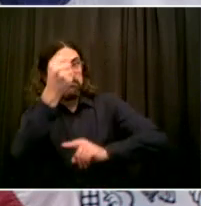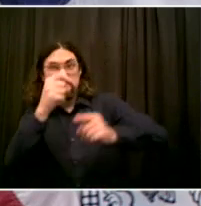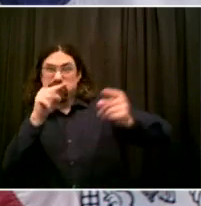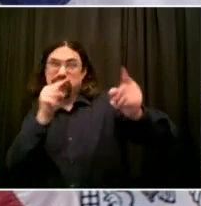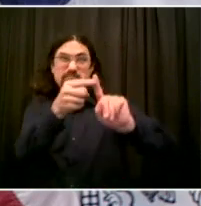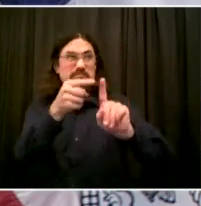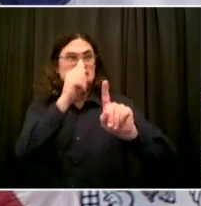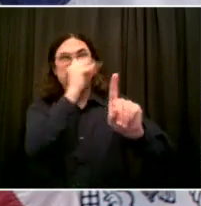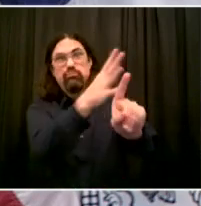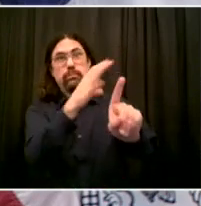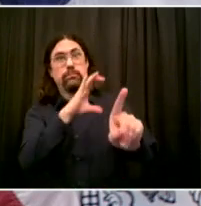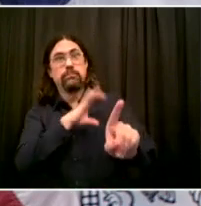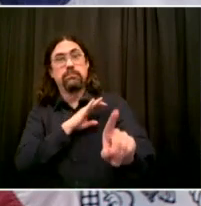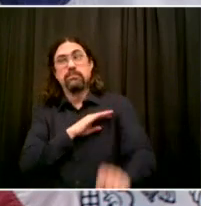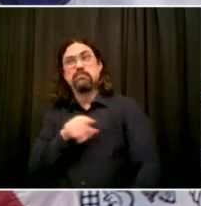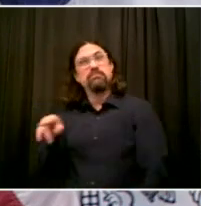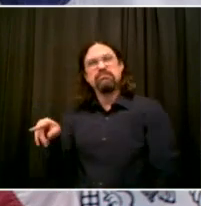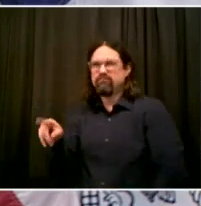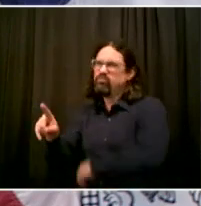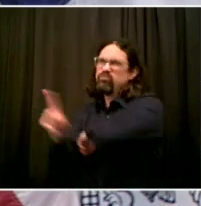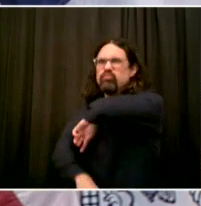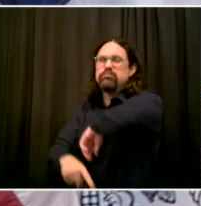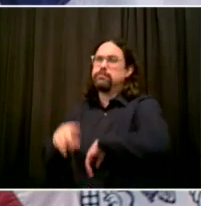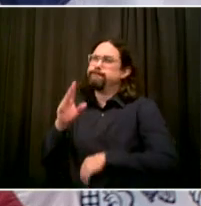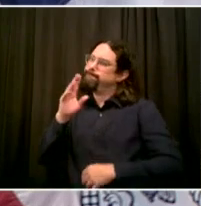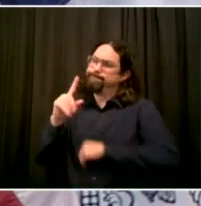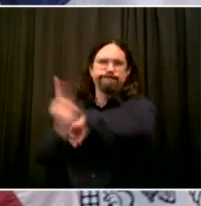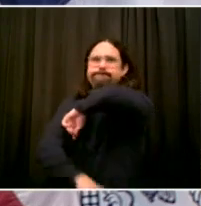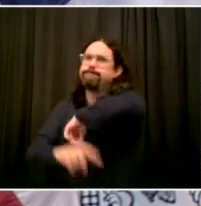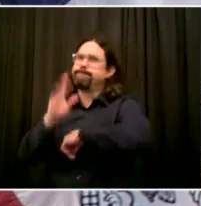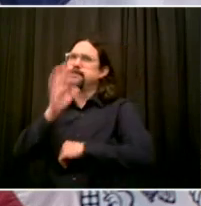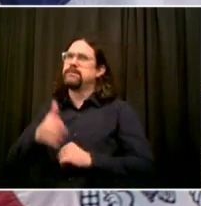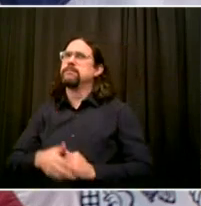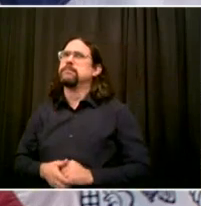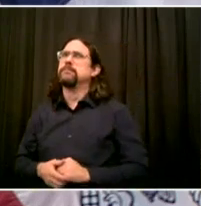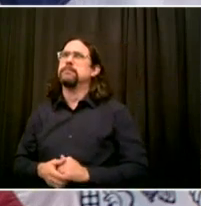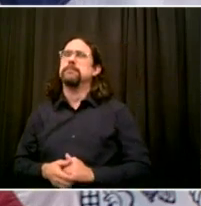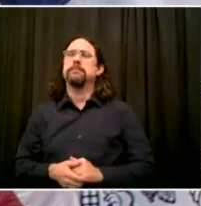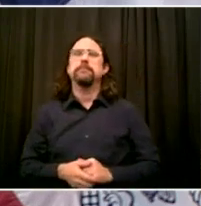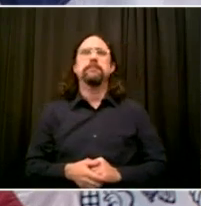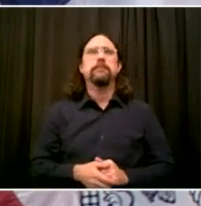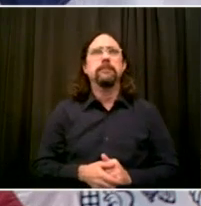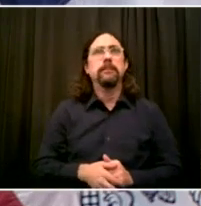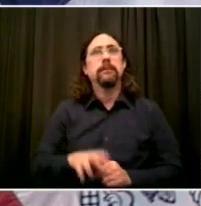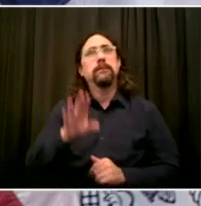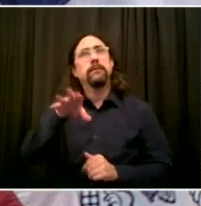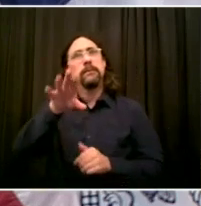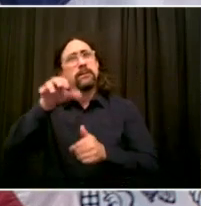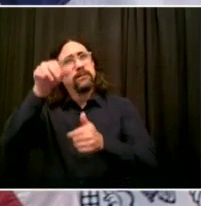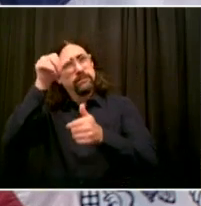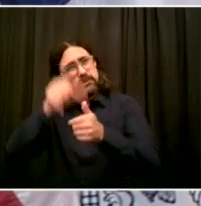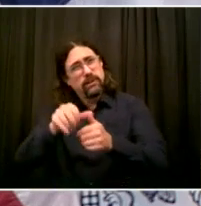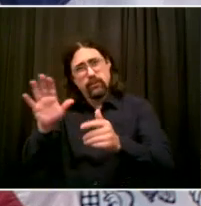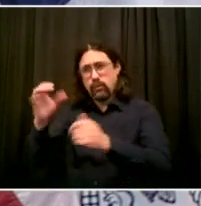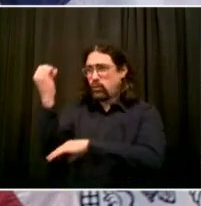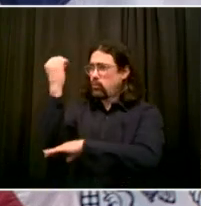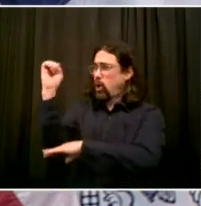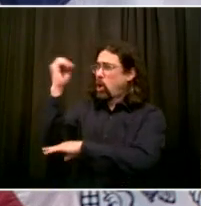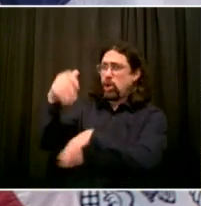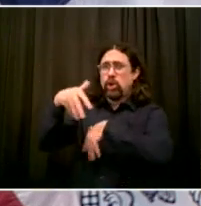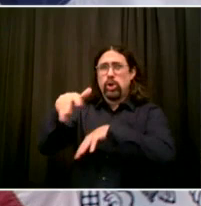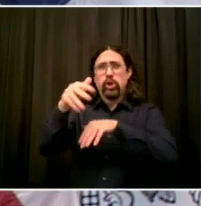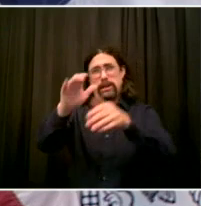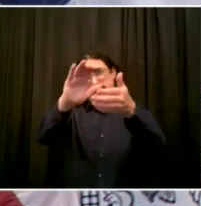no acceptable violent protest. Any violent protest will be stopped, and there'll be consequences for anyone involved. And